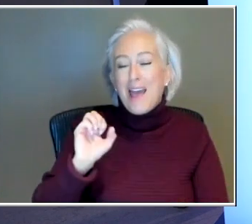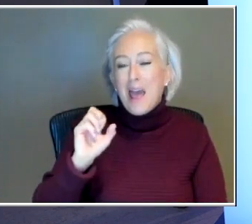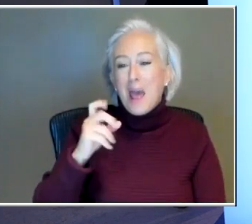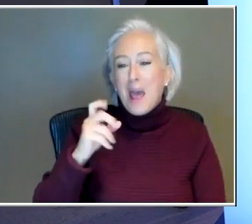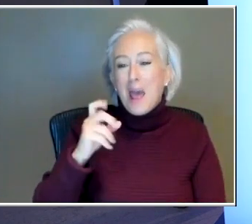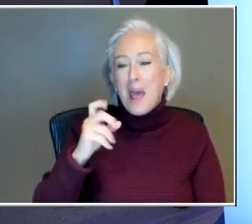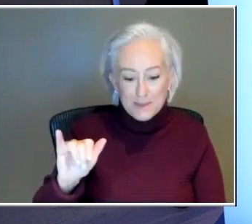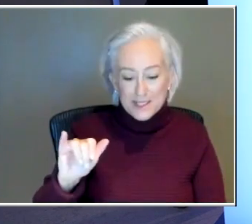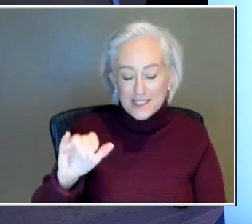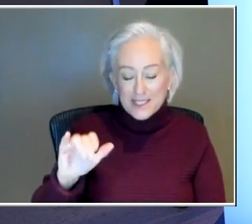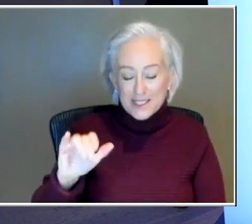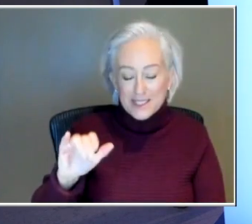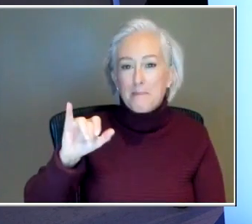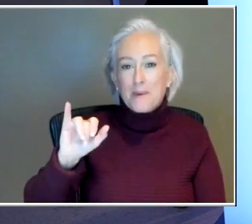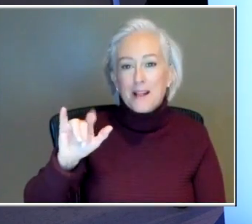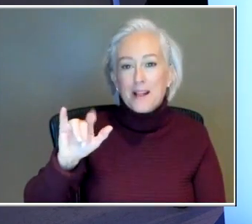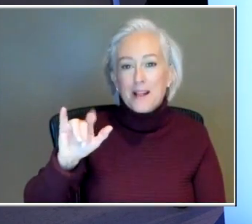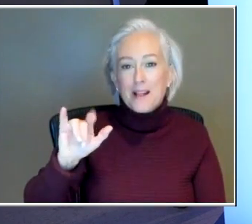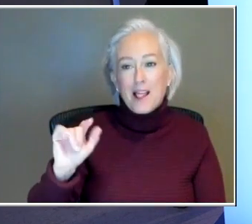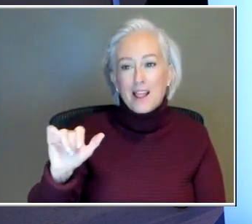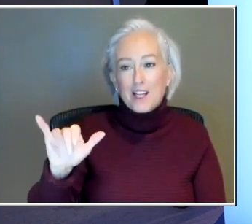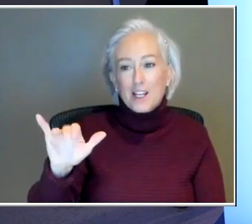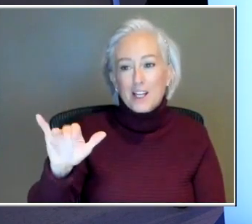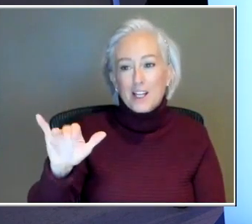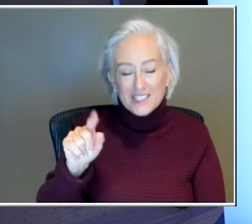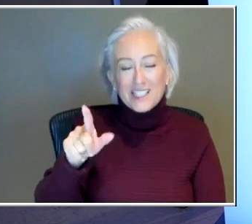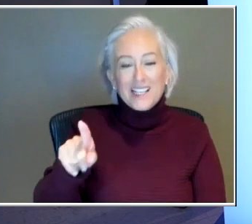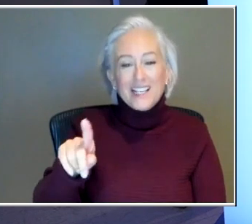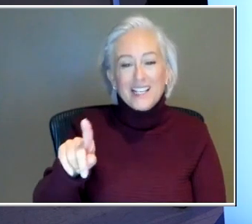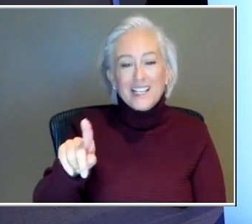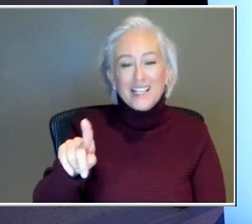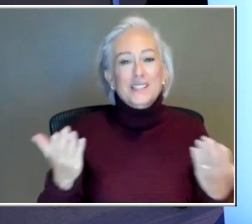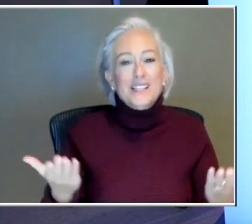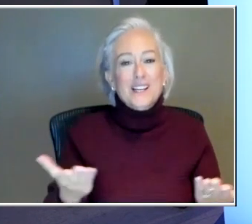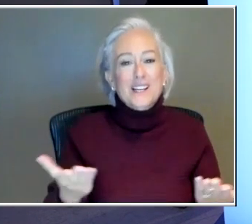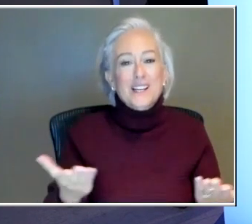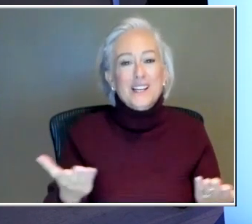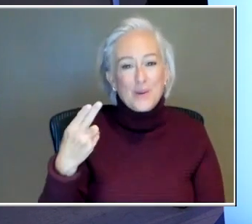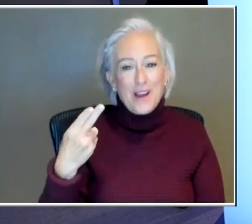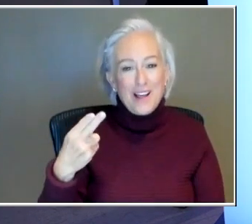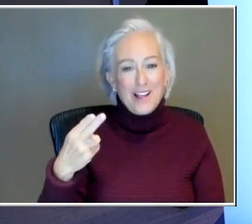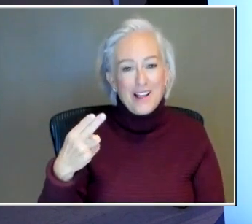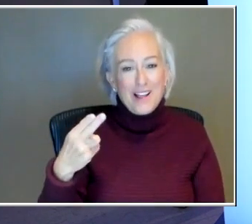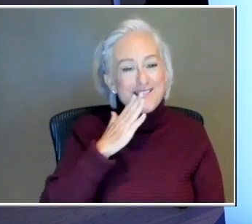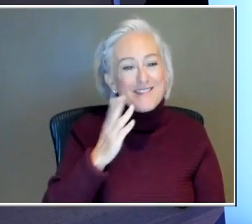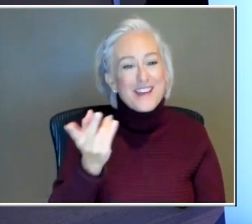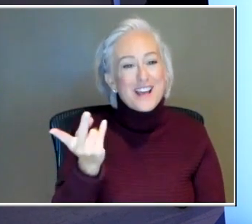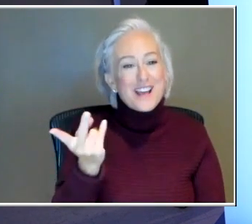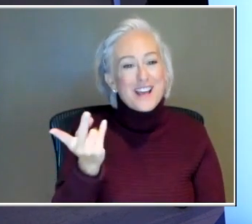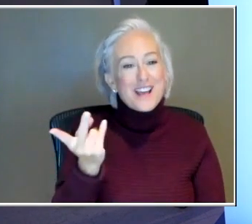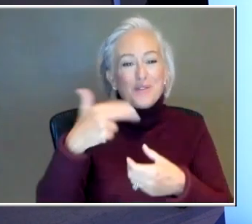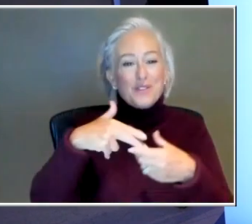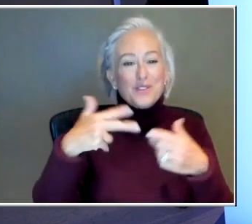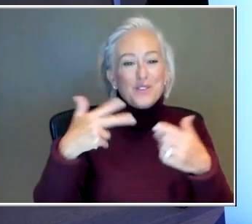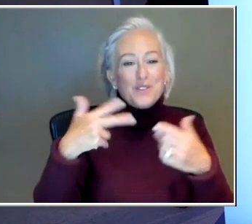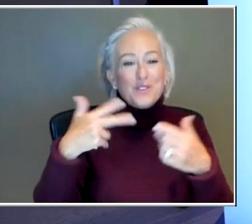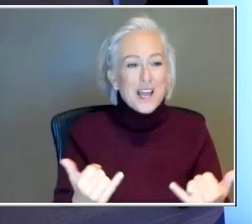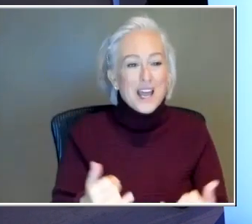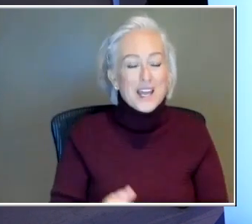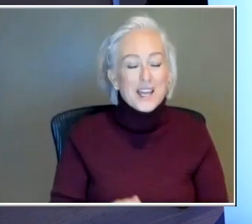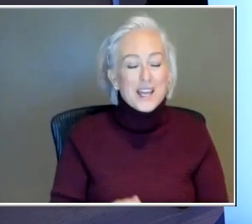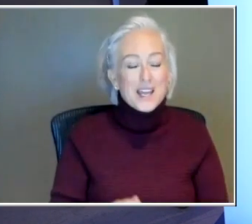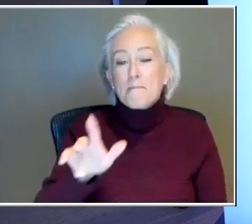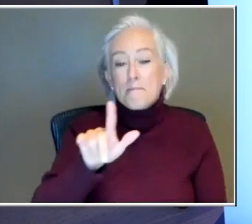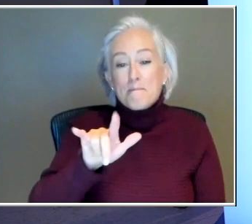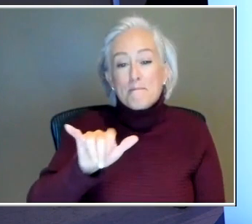Comprehensive Epilepsy Center here at the University of Kansas Health System. So thank you both for being here. So Mallory, your seizures started in the 5th grade. You